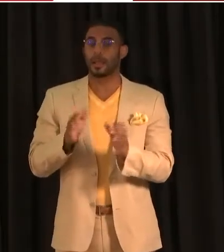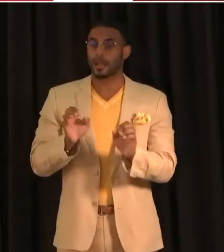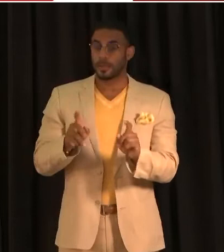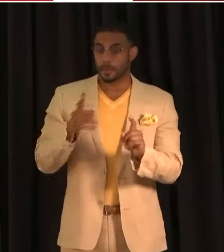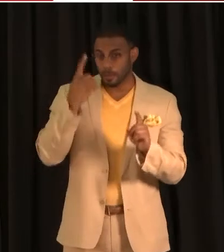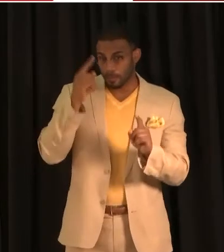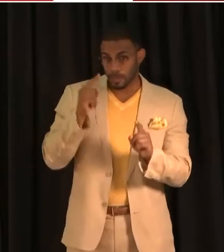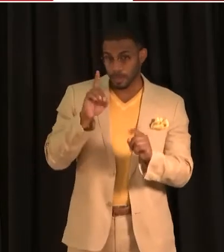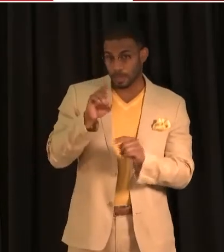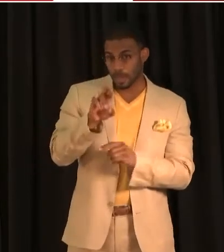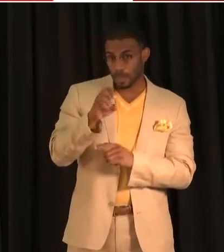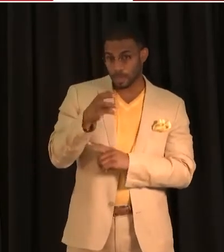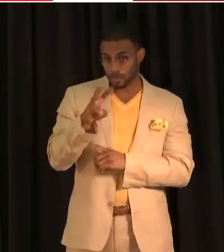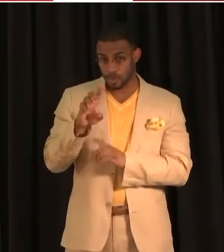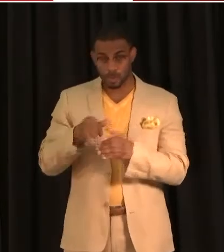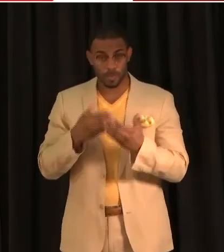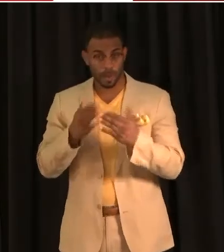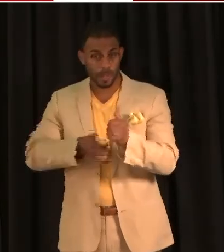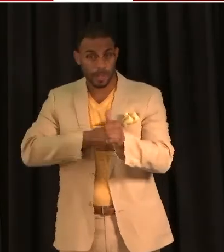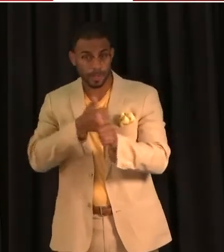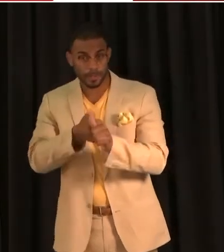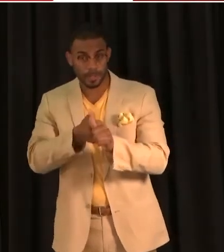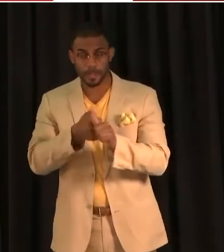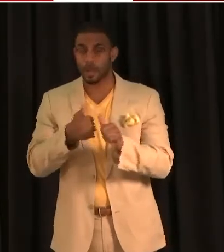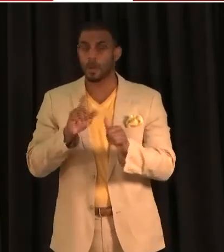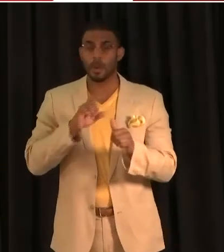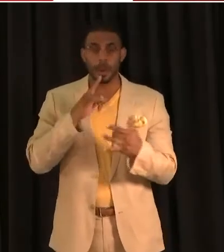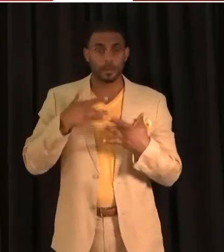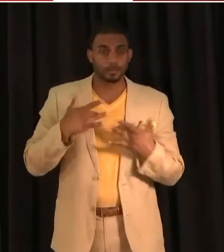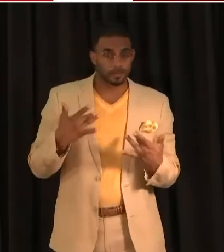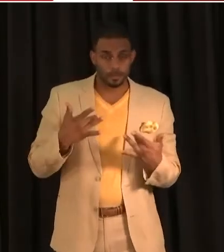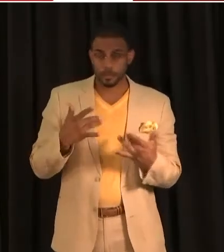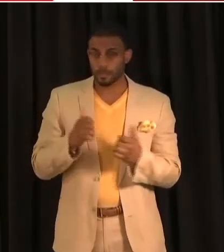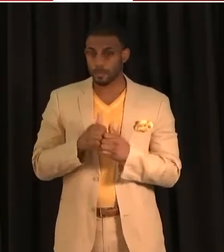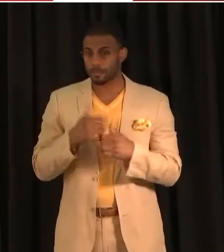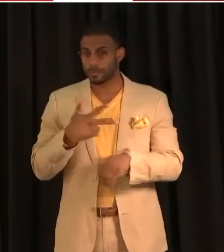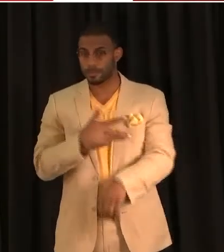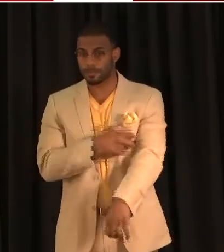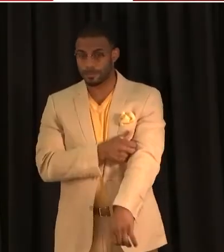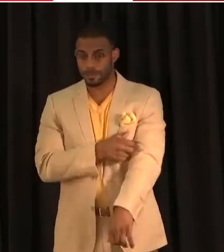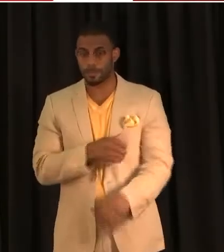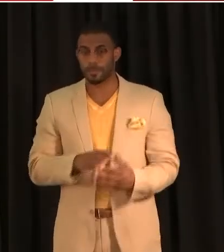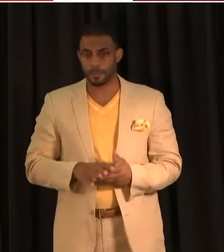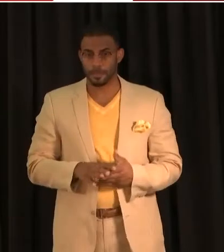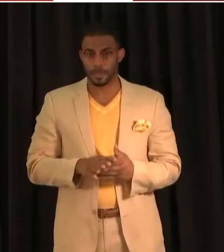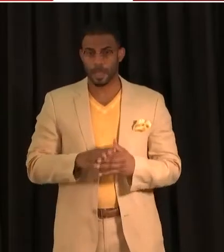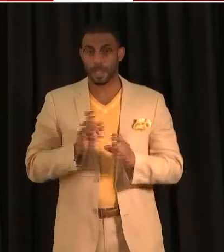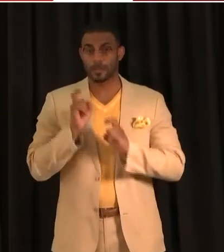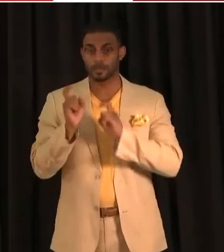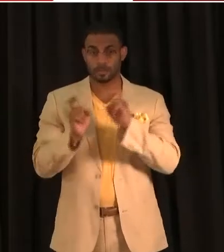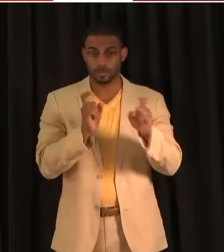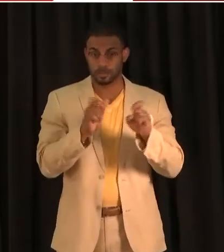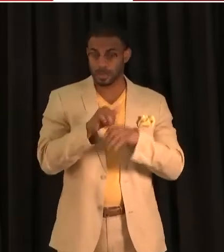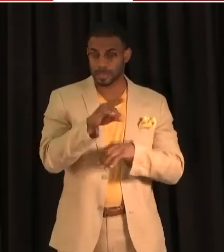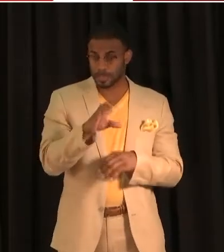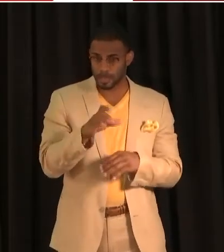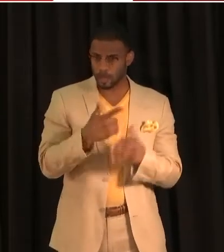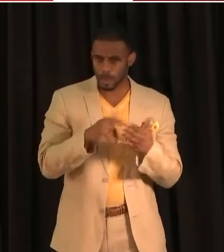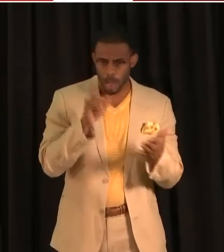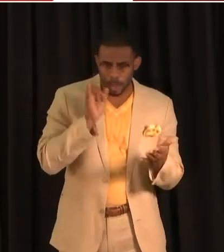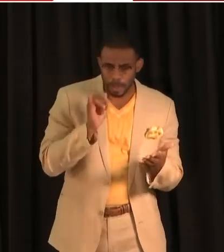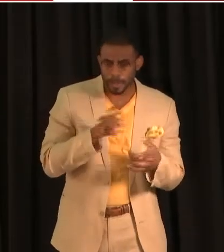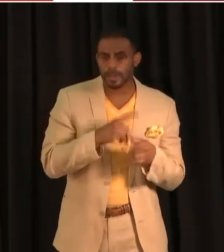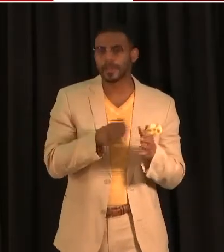allow opportunity for Dr. Shaw to provide an update on where we're at with the vaccination distribution in the